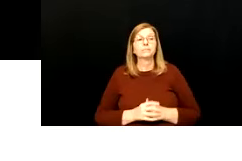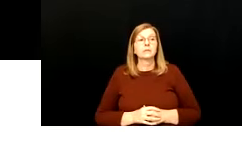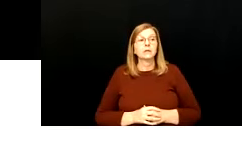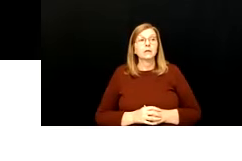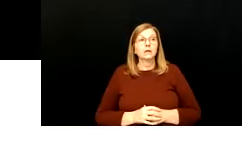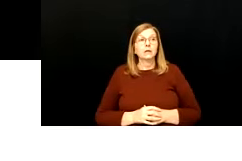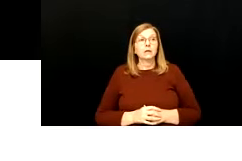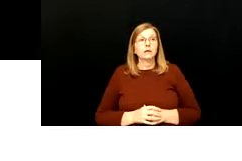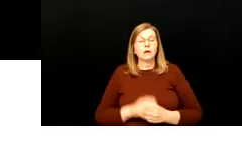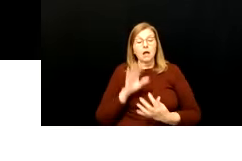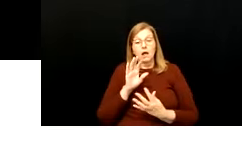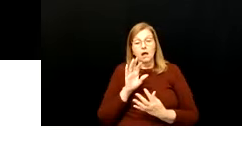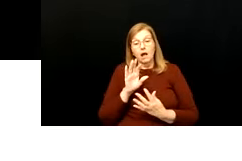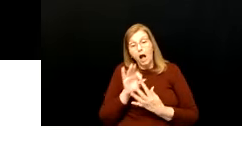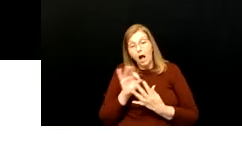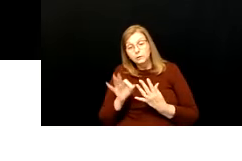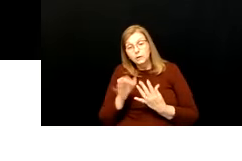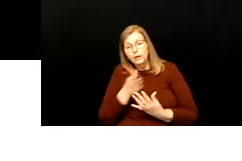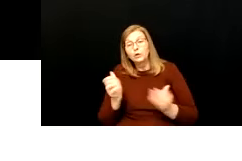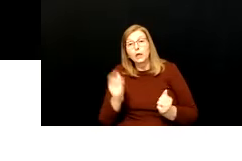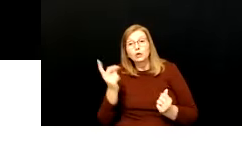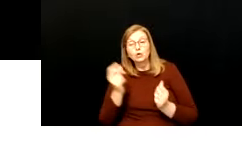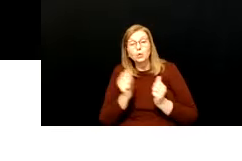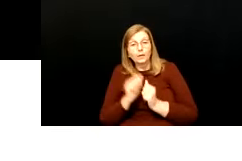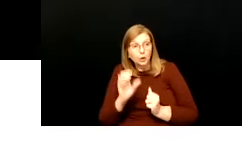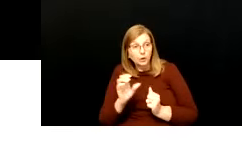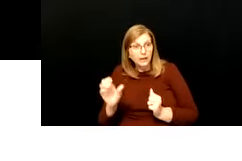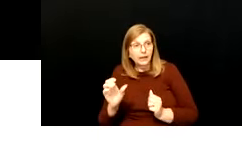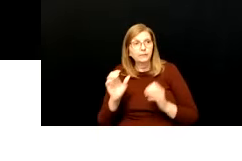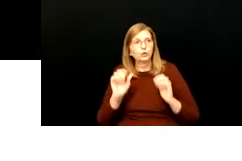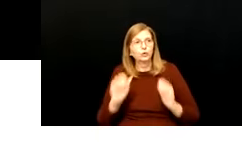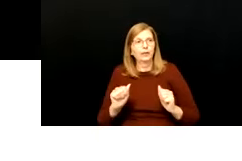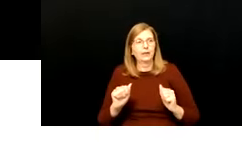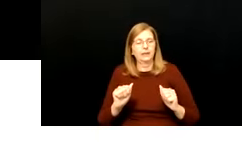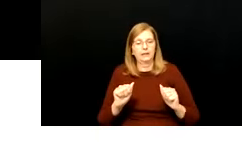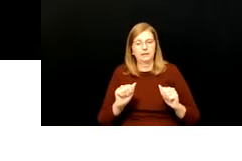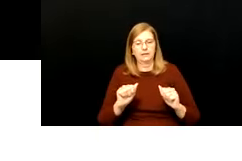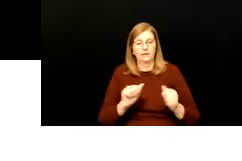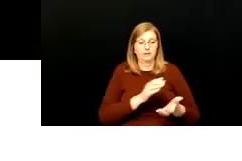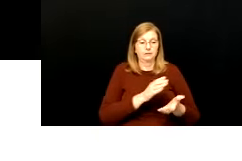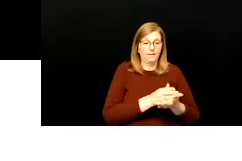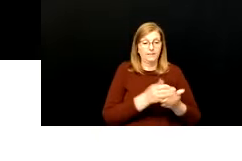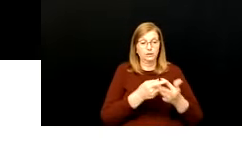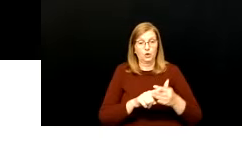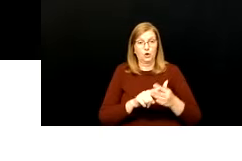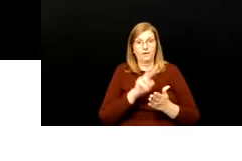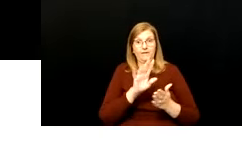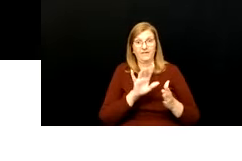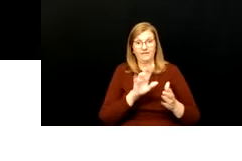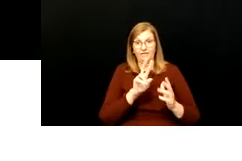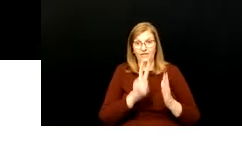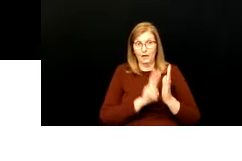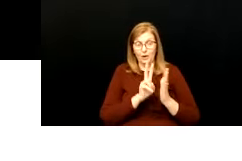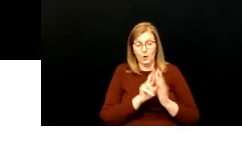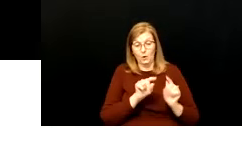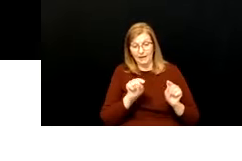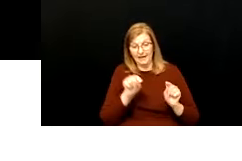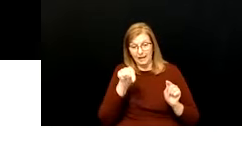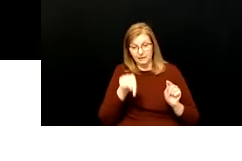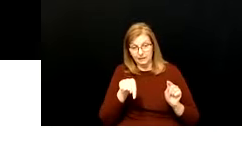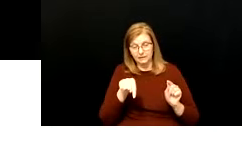There's some optional things you can do with closed captioning. You can click on the arrow next to the stop and start video, and you can choose